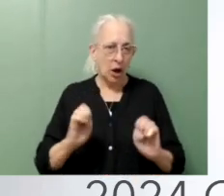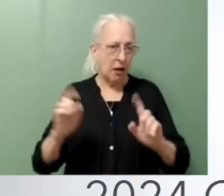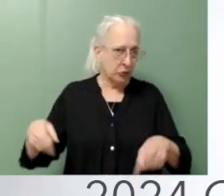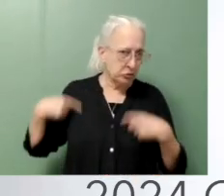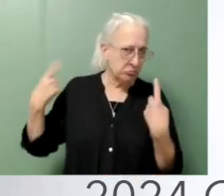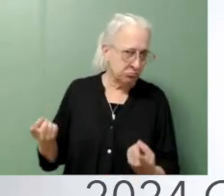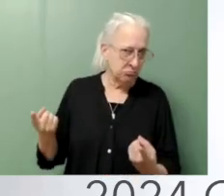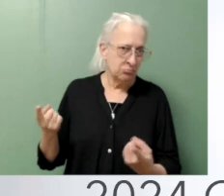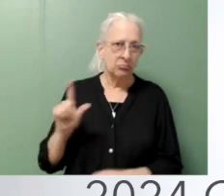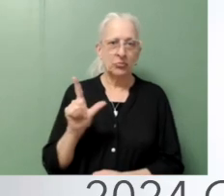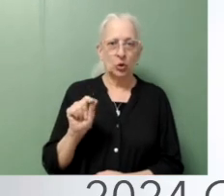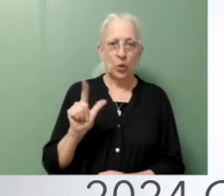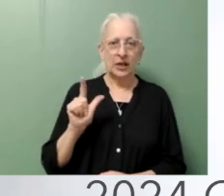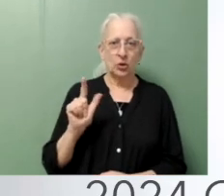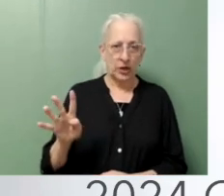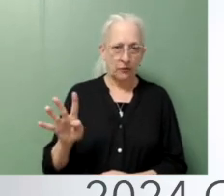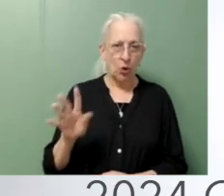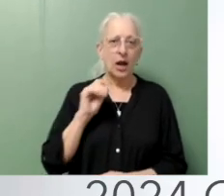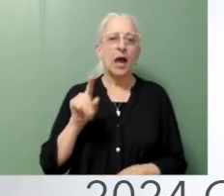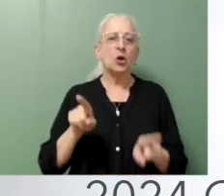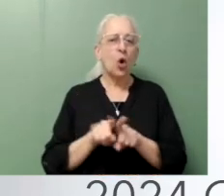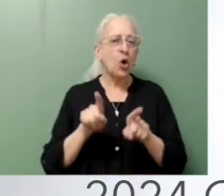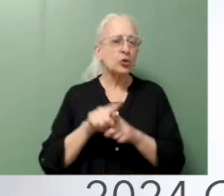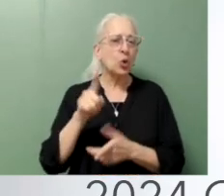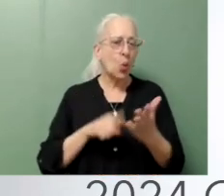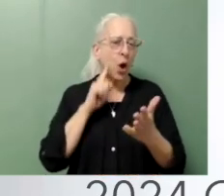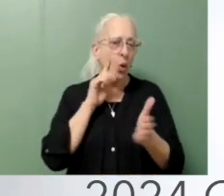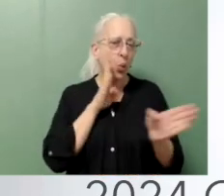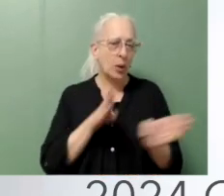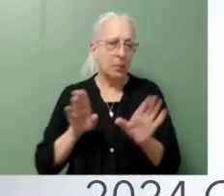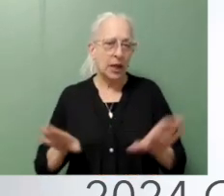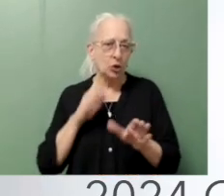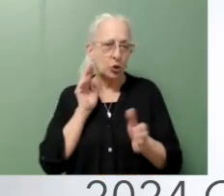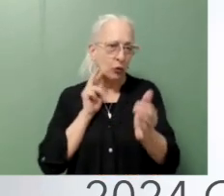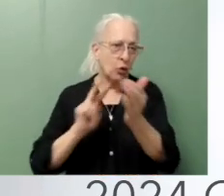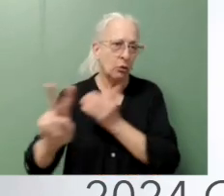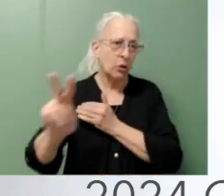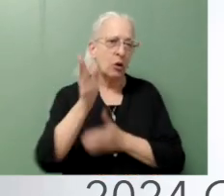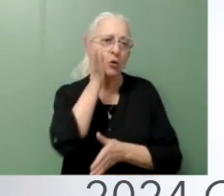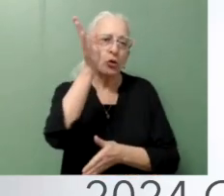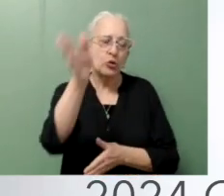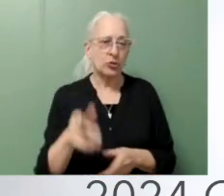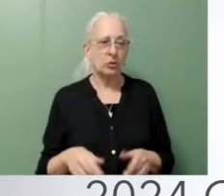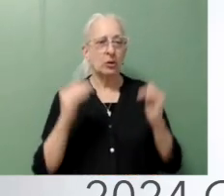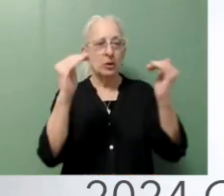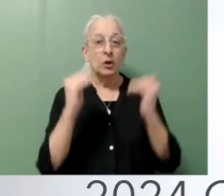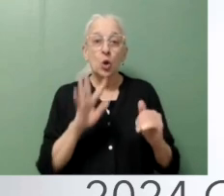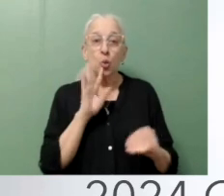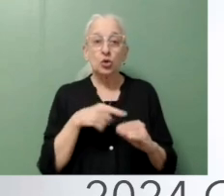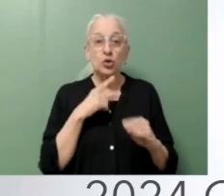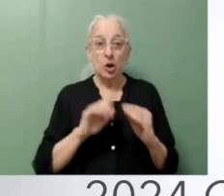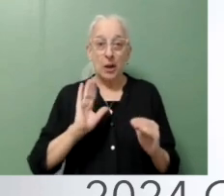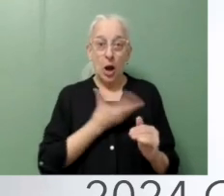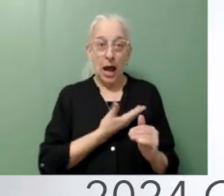We will also talk about continuous engagement for zero-emission heavy-duty vehicle technologies, and we'll be soliciting